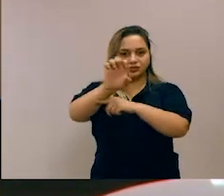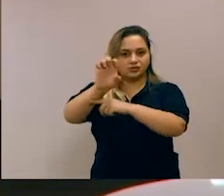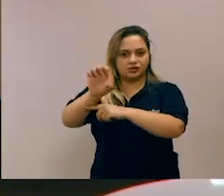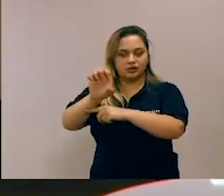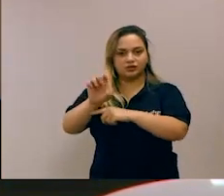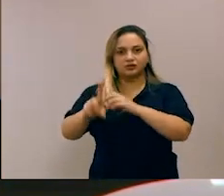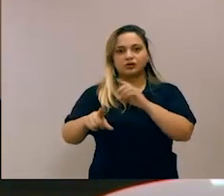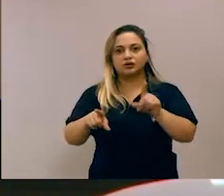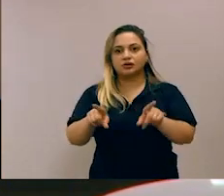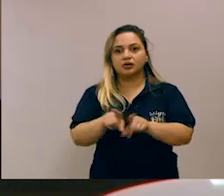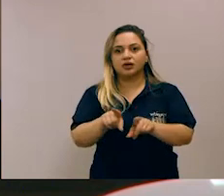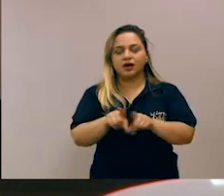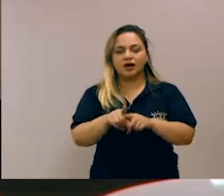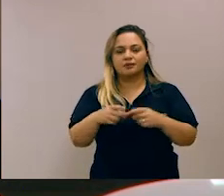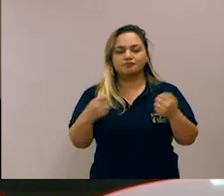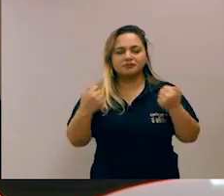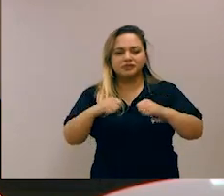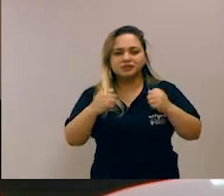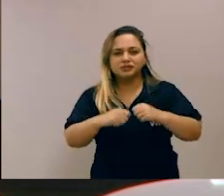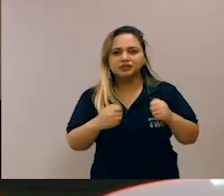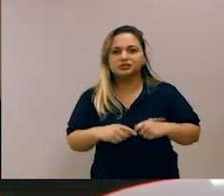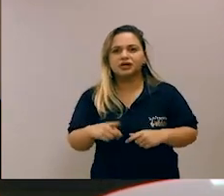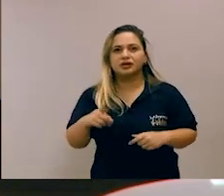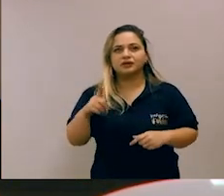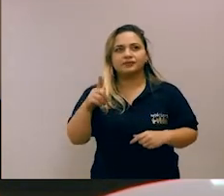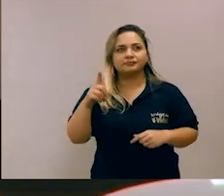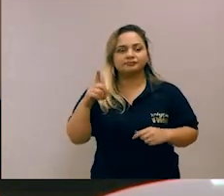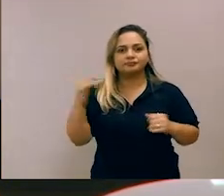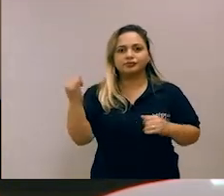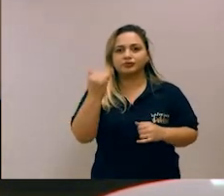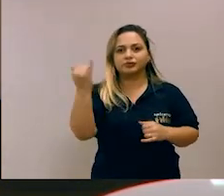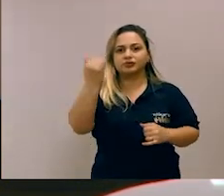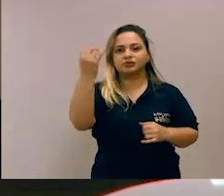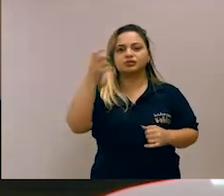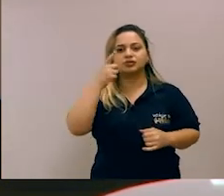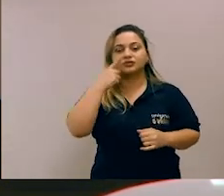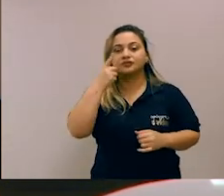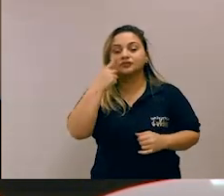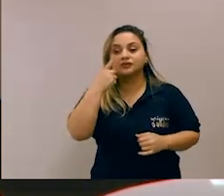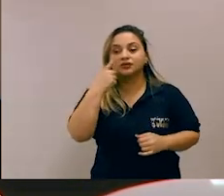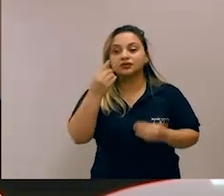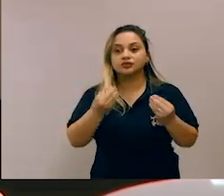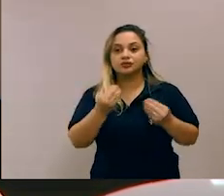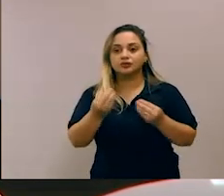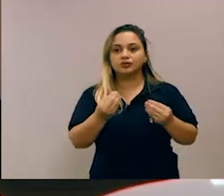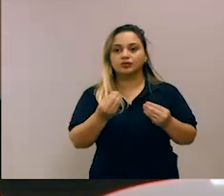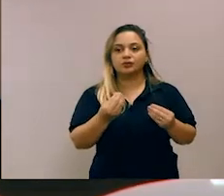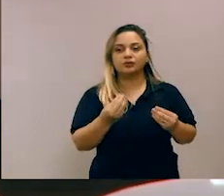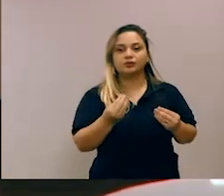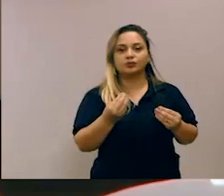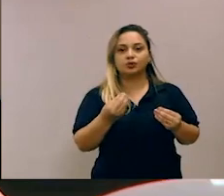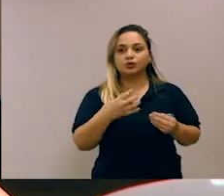reinvention of our governments, we also have the need to see